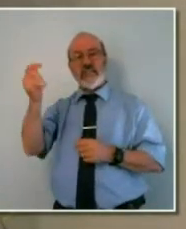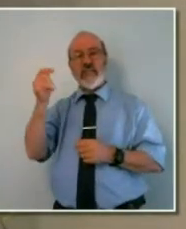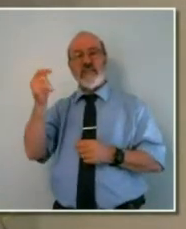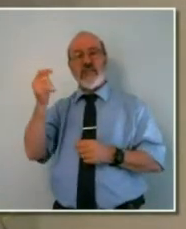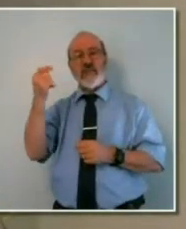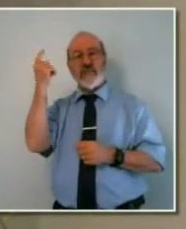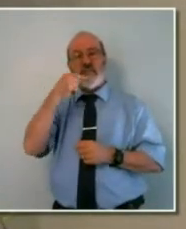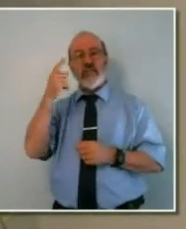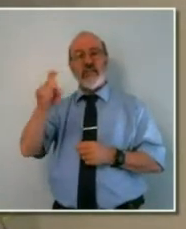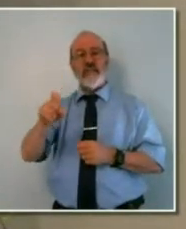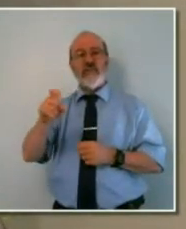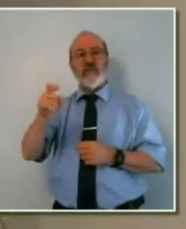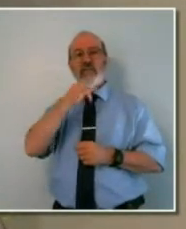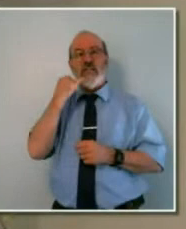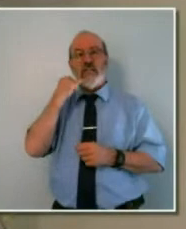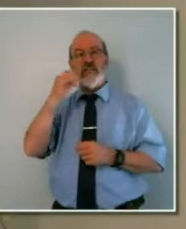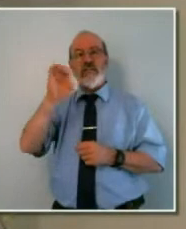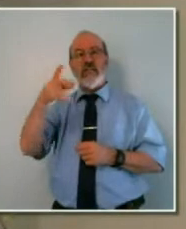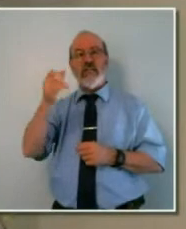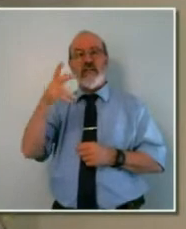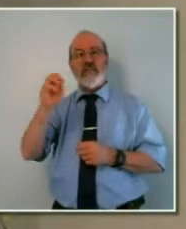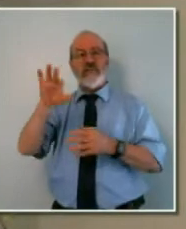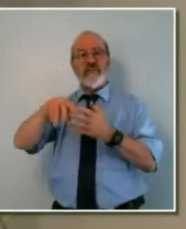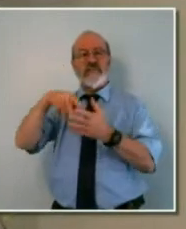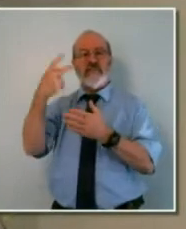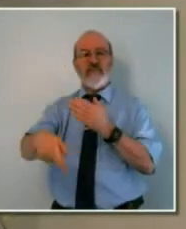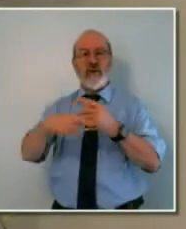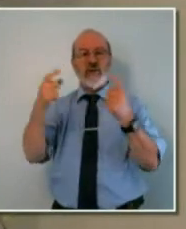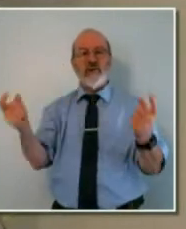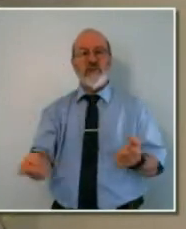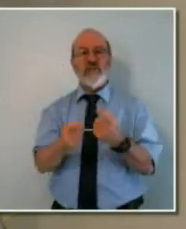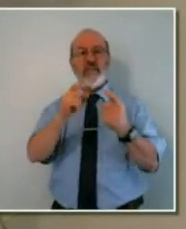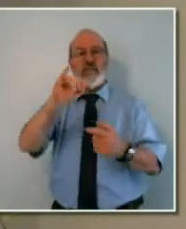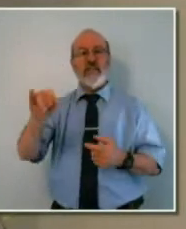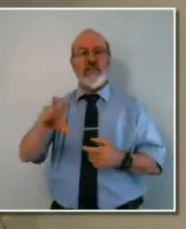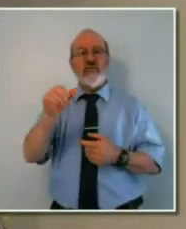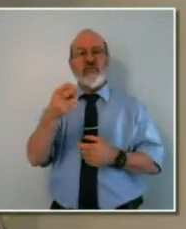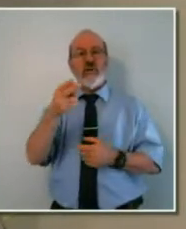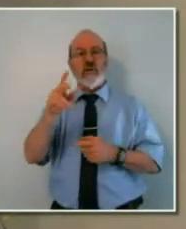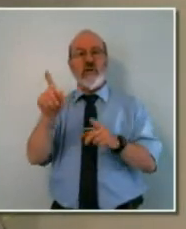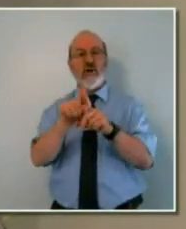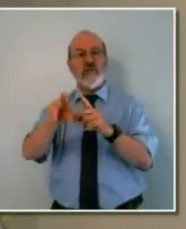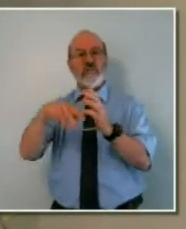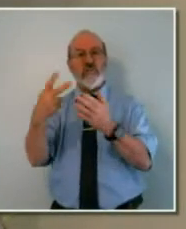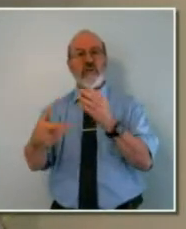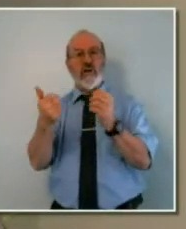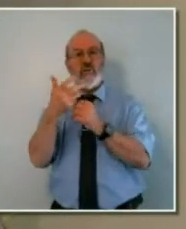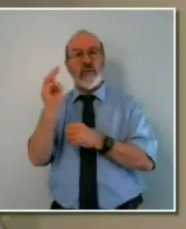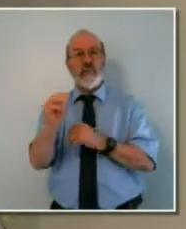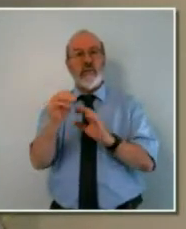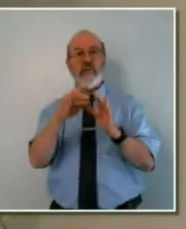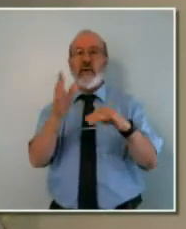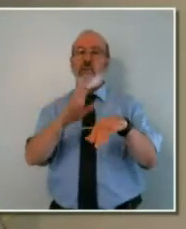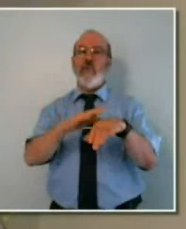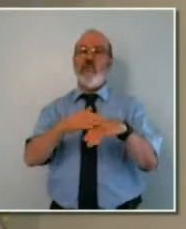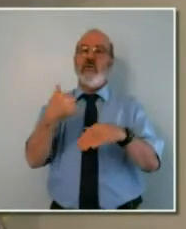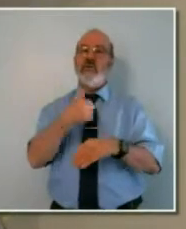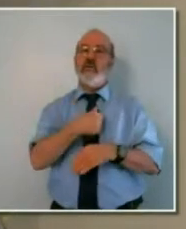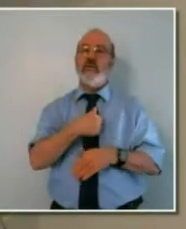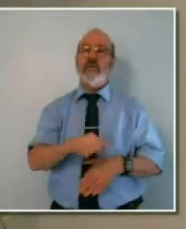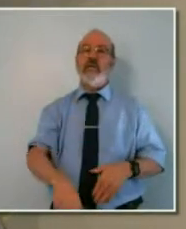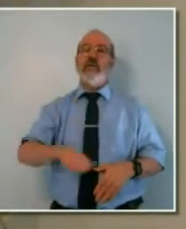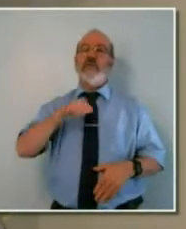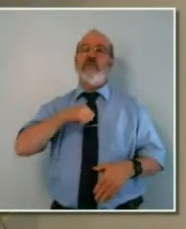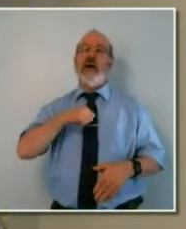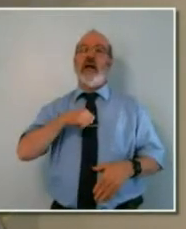Therefore shall Israel and Ephraim fall in their iniquity. Judah also shall fall with them. Remember, the Bible warns us, pride goeth